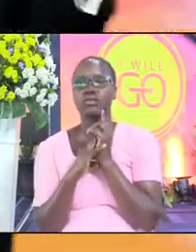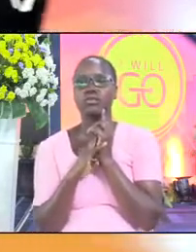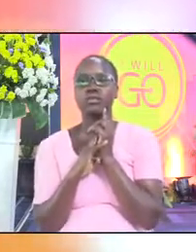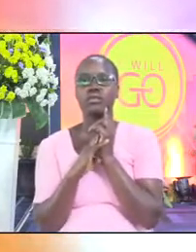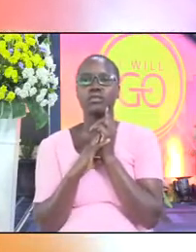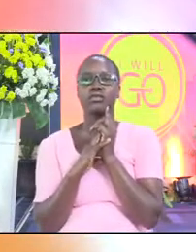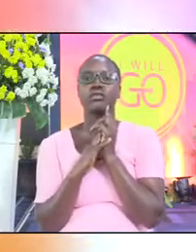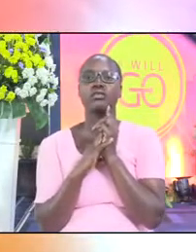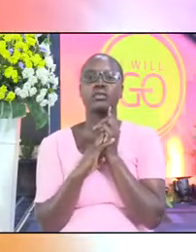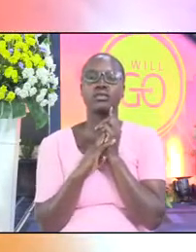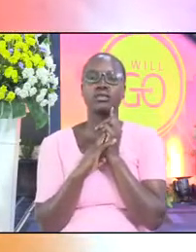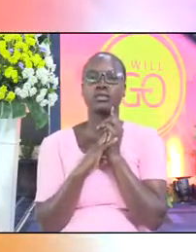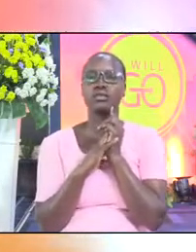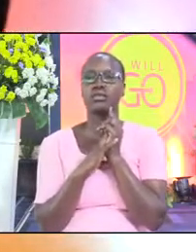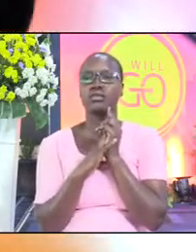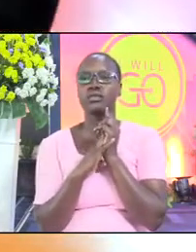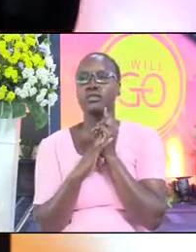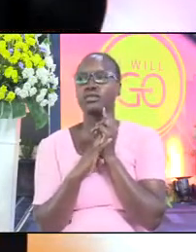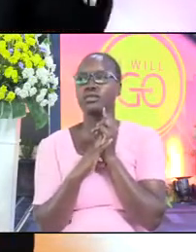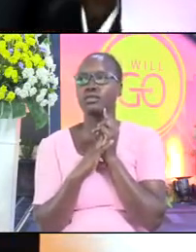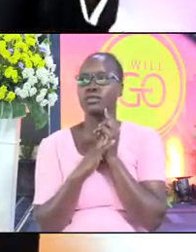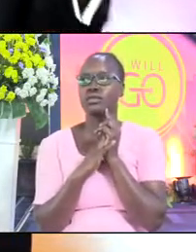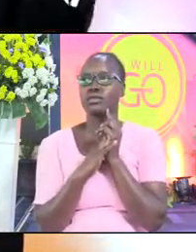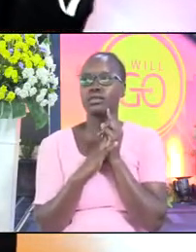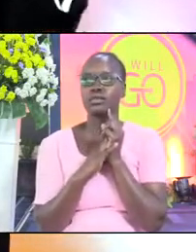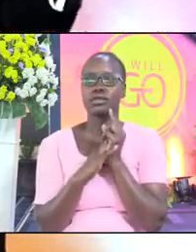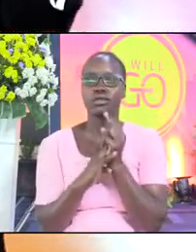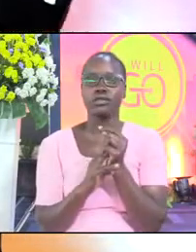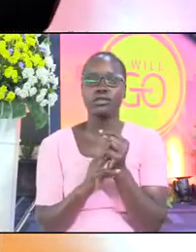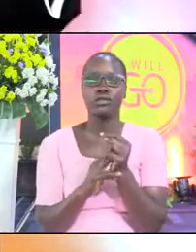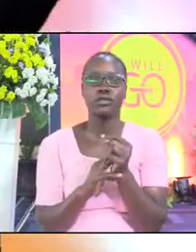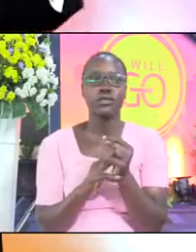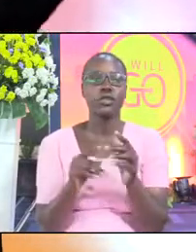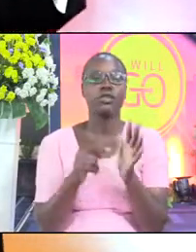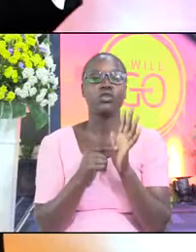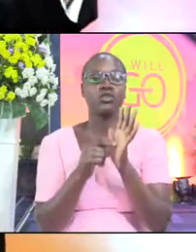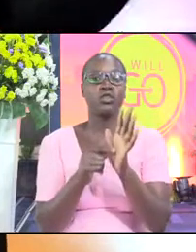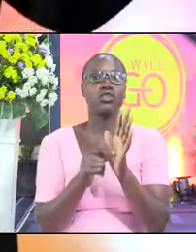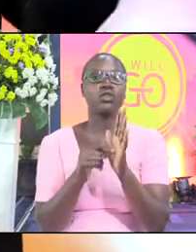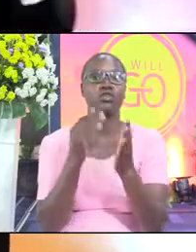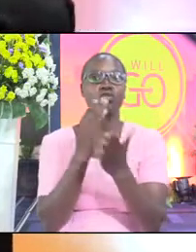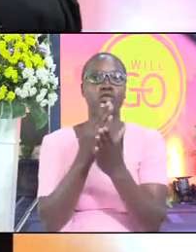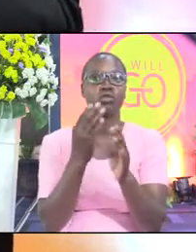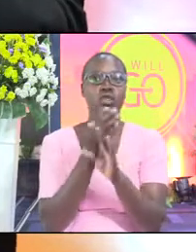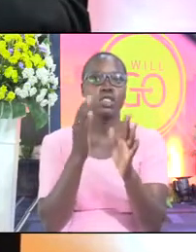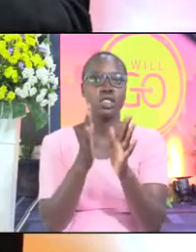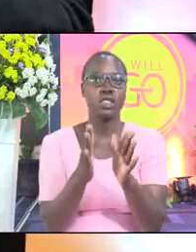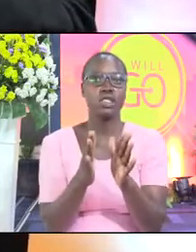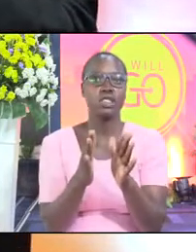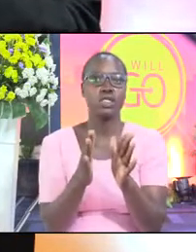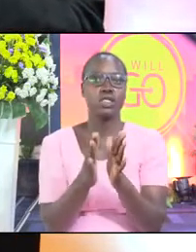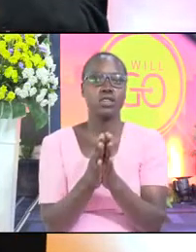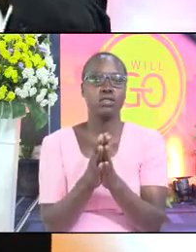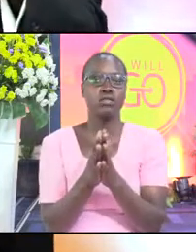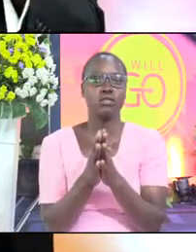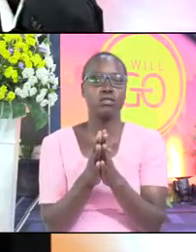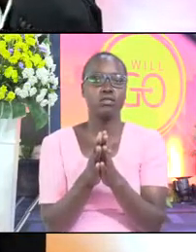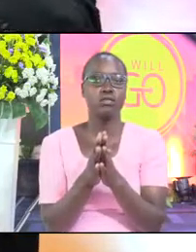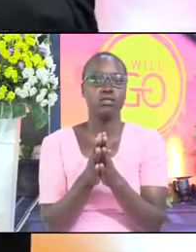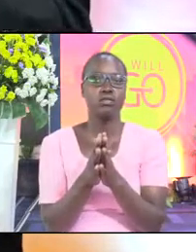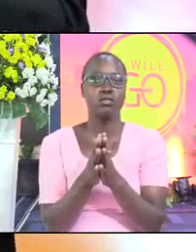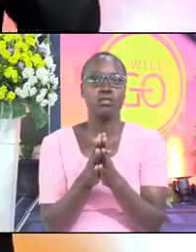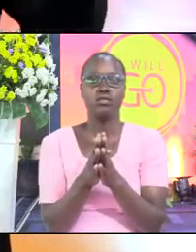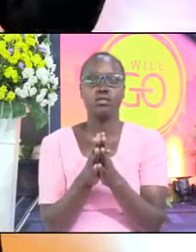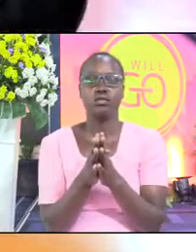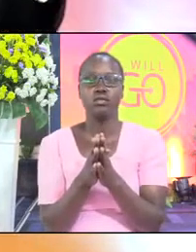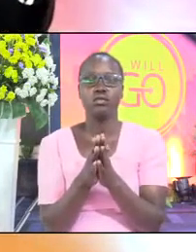as we begin this camp meeting, you want to demonstrate true Christianity. The third stanza.